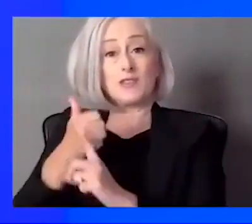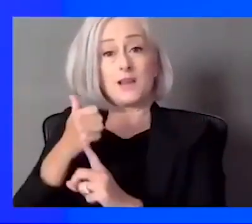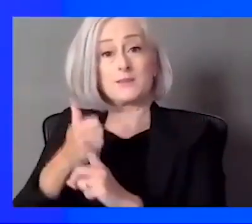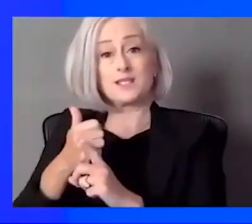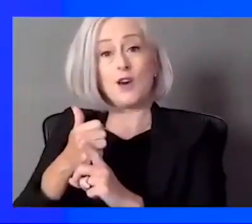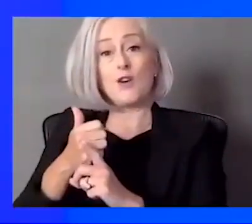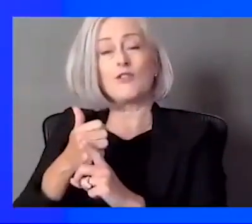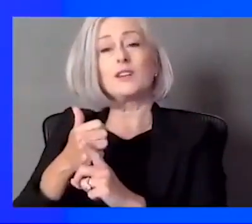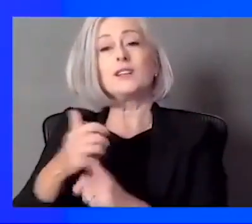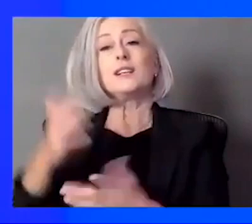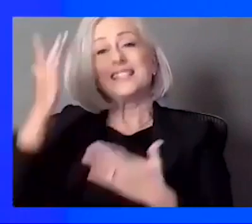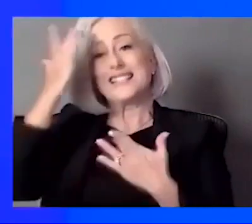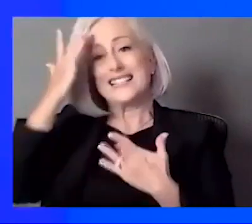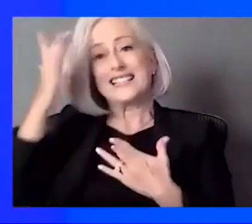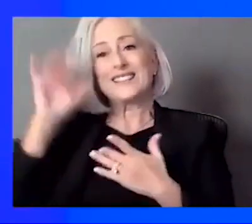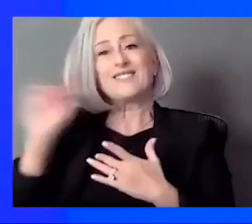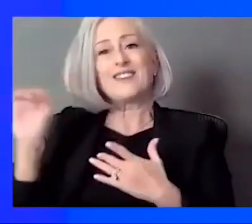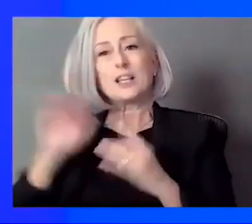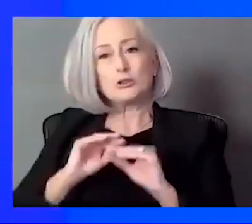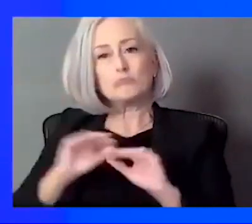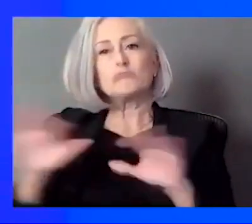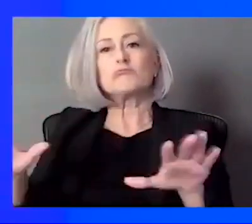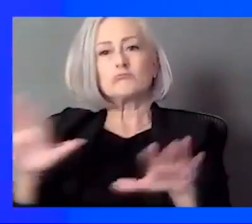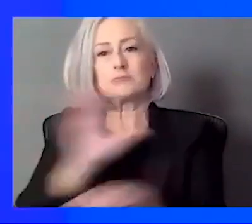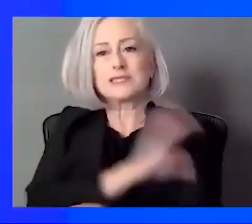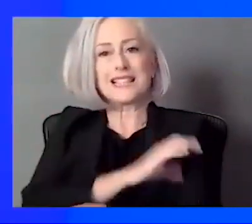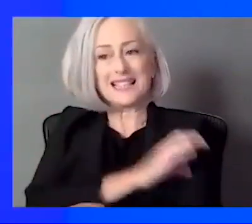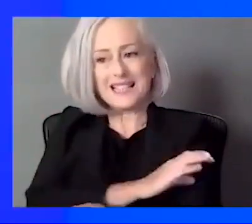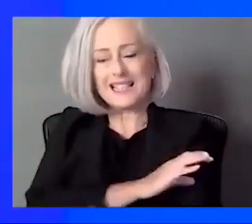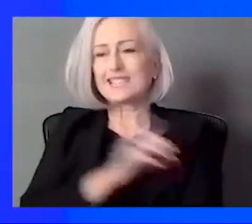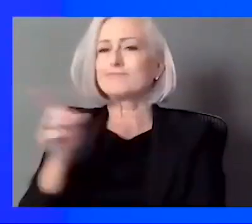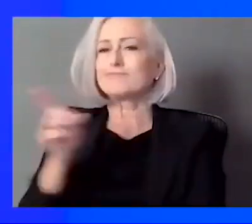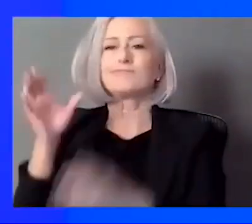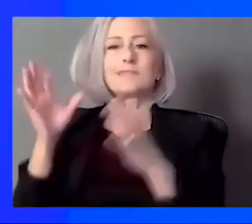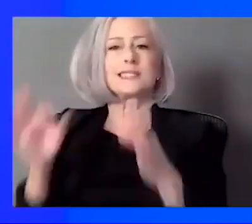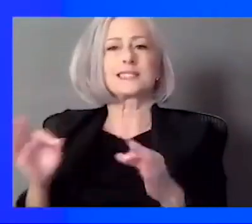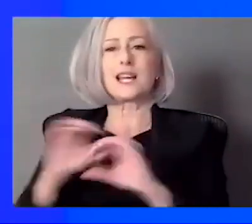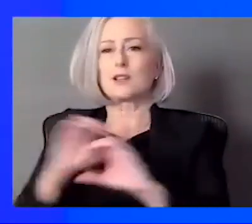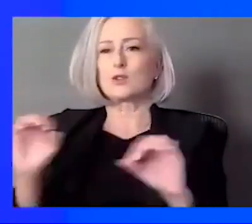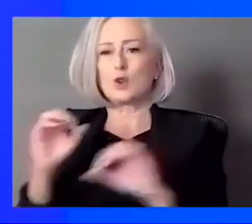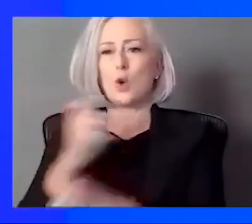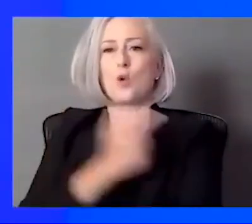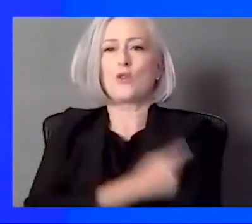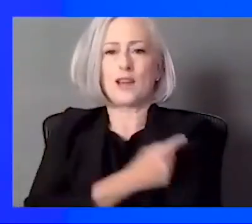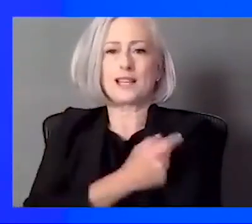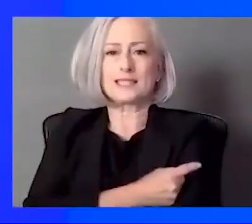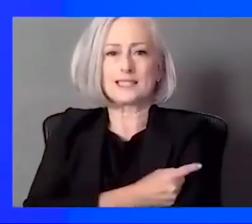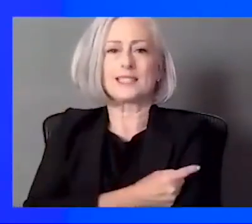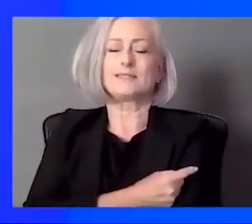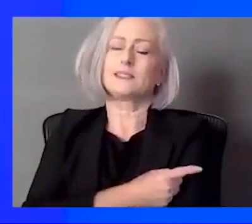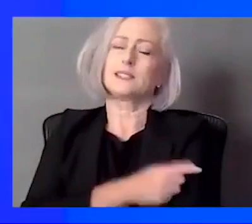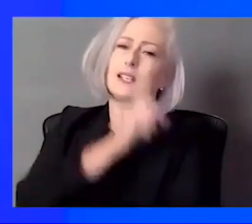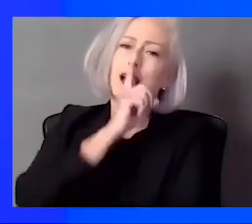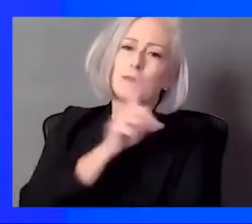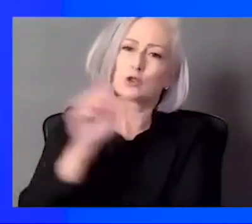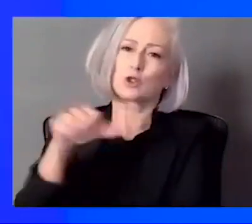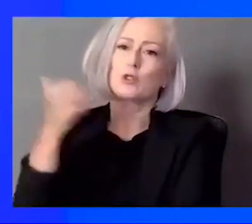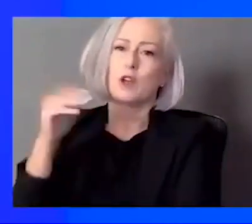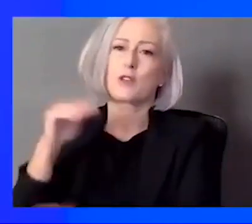think for medical providers, for physicians, this is probably something that everybody is seeing too. And we just have to